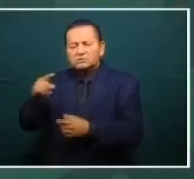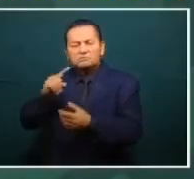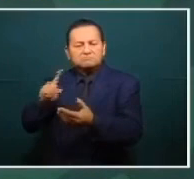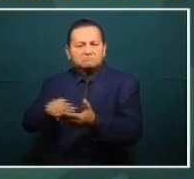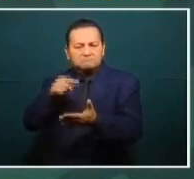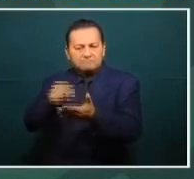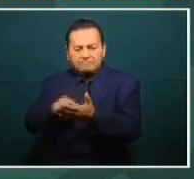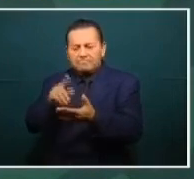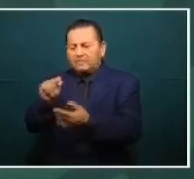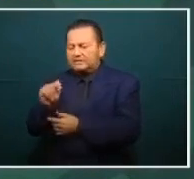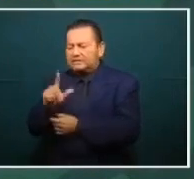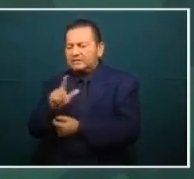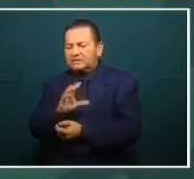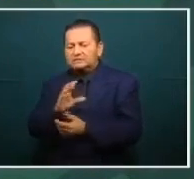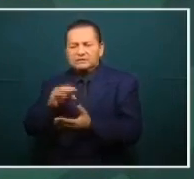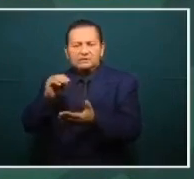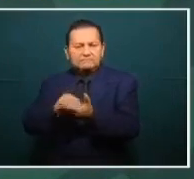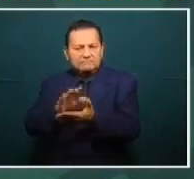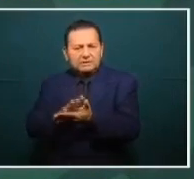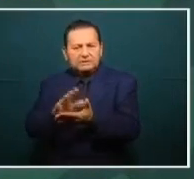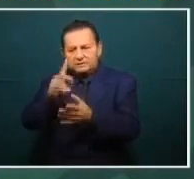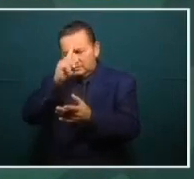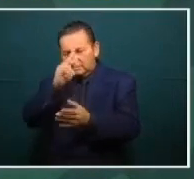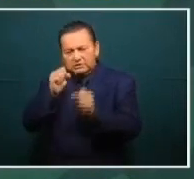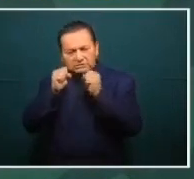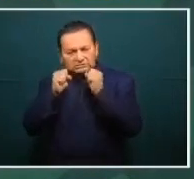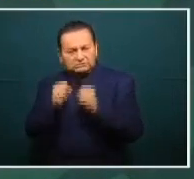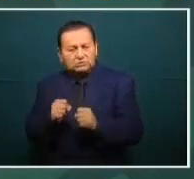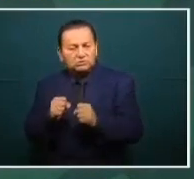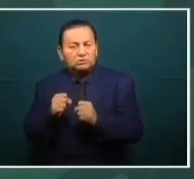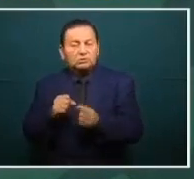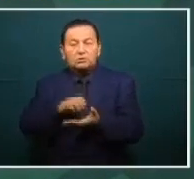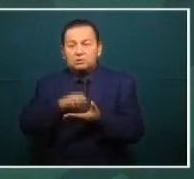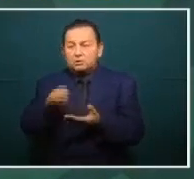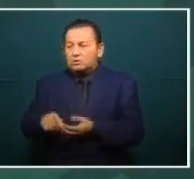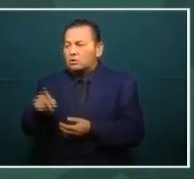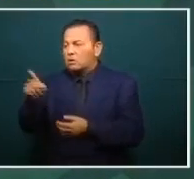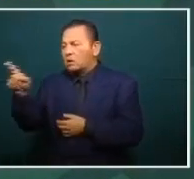very ample majority in the ratification of the treaty.